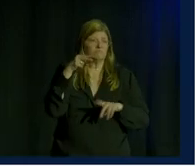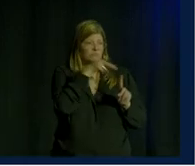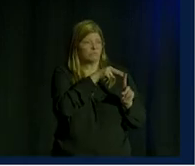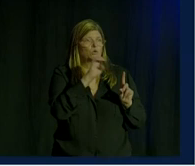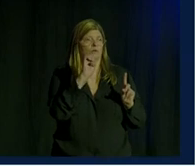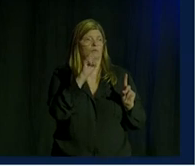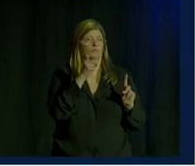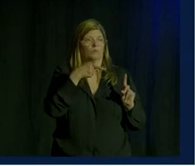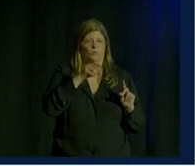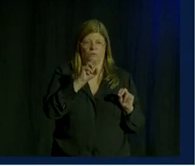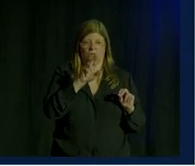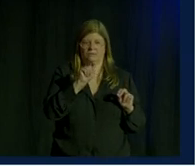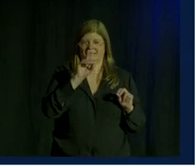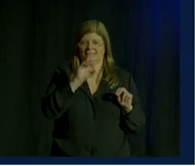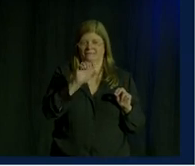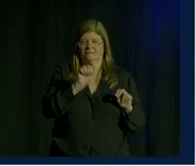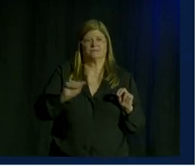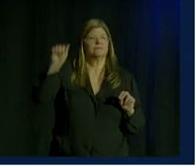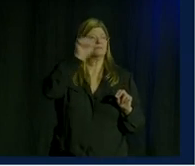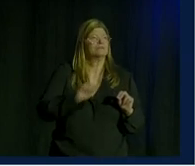through